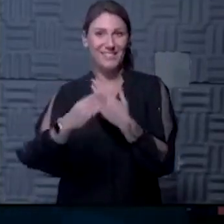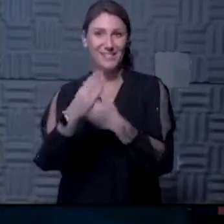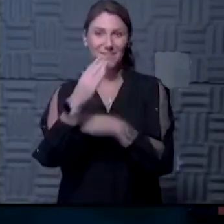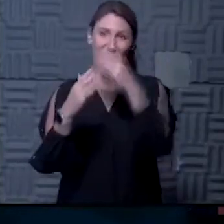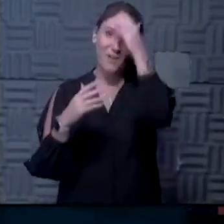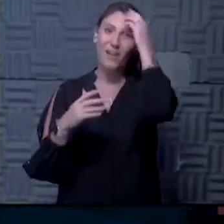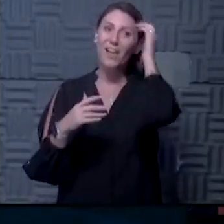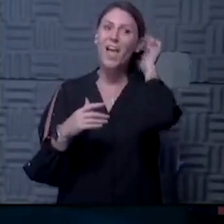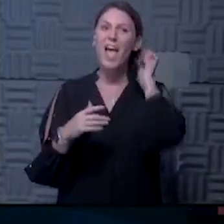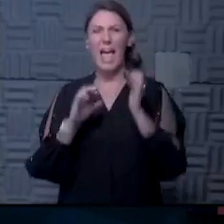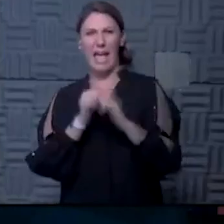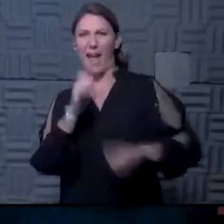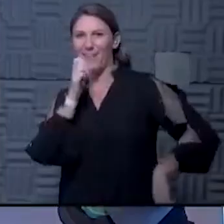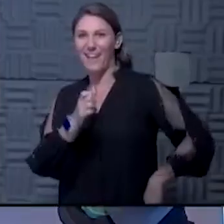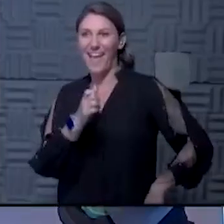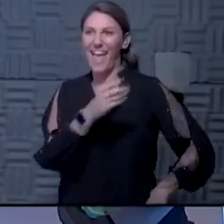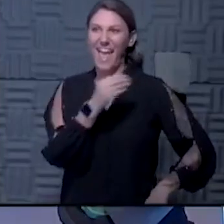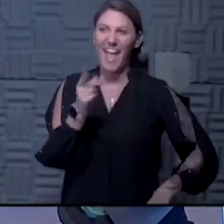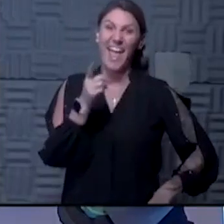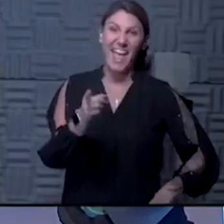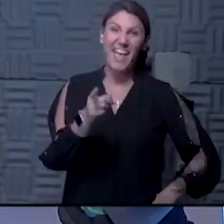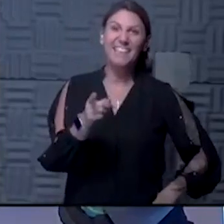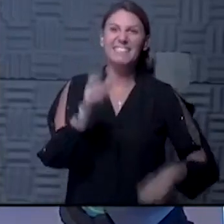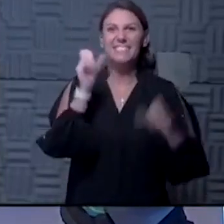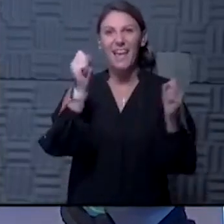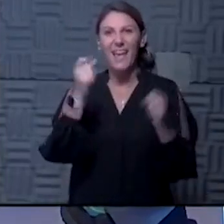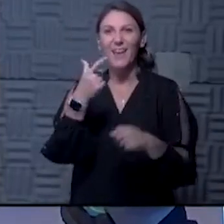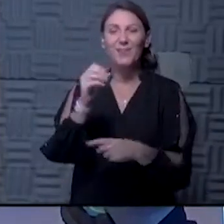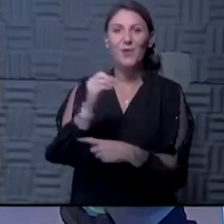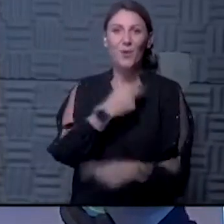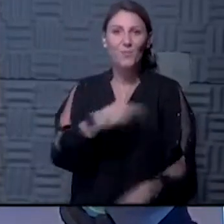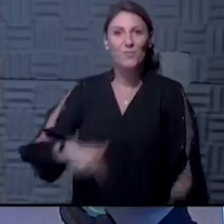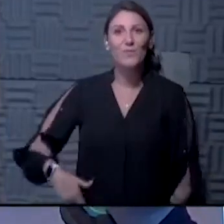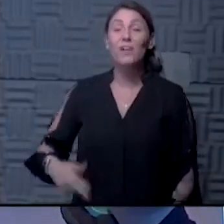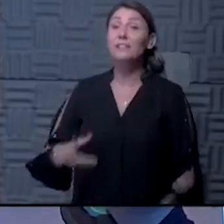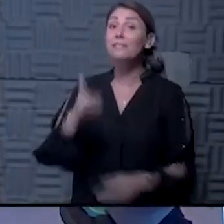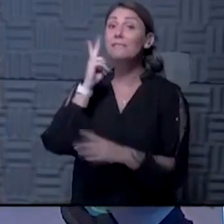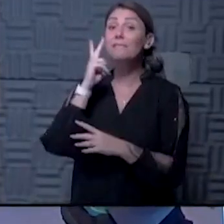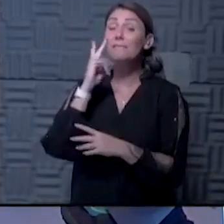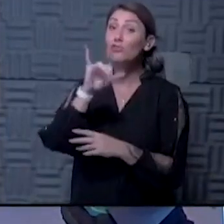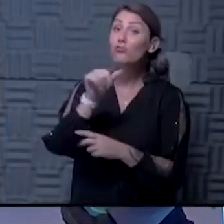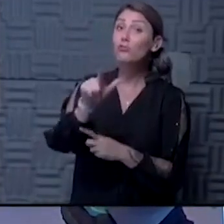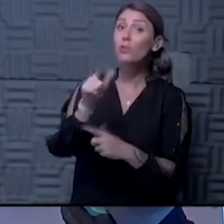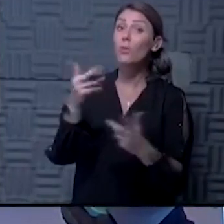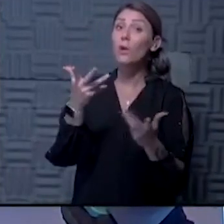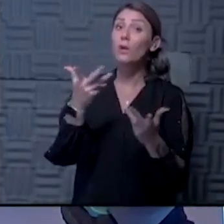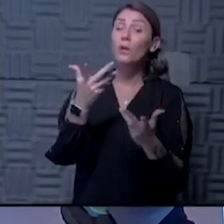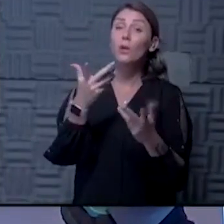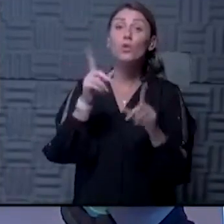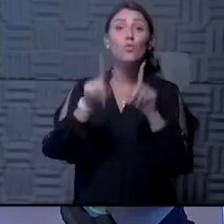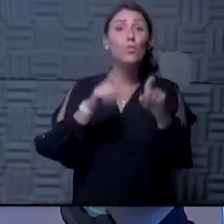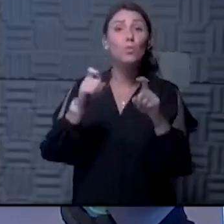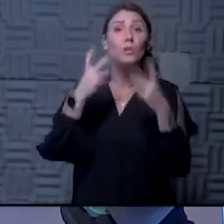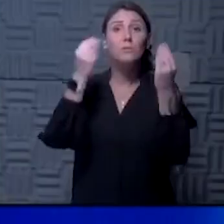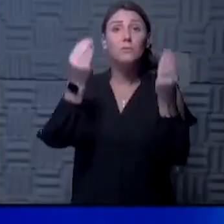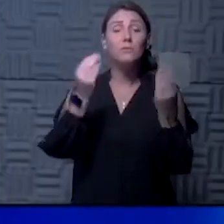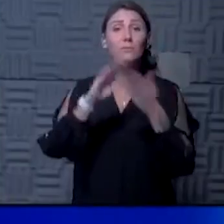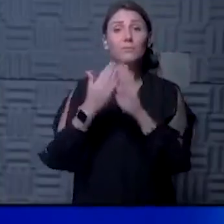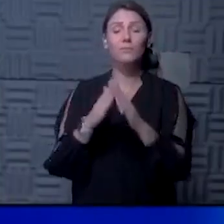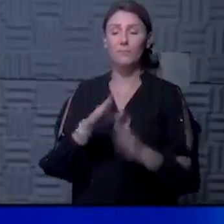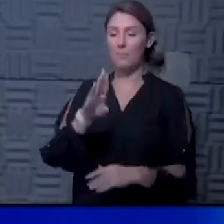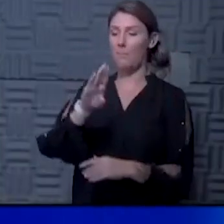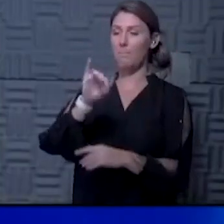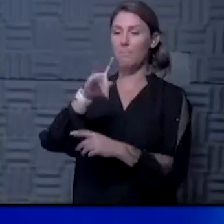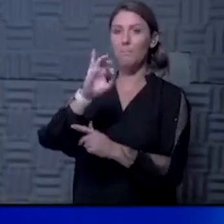Hawk and I are right there with you. Yeah. Let's go absolutely. Royals. All right, Jill, let's see what questions are out there from the community this morning. All right, Betsy wants to